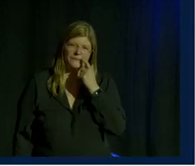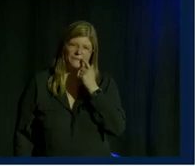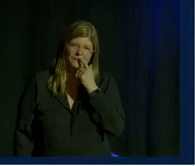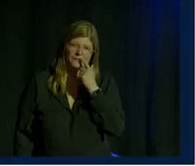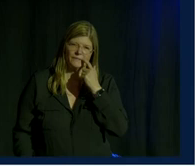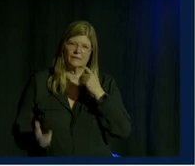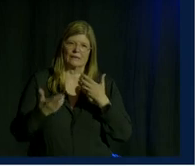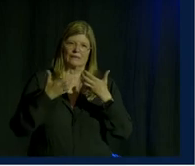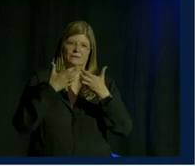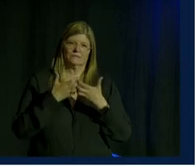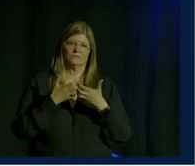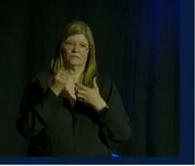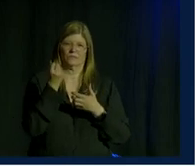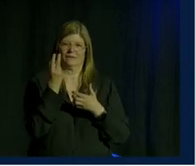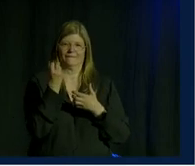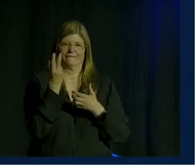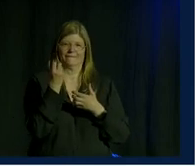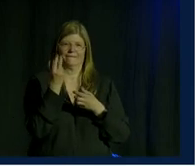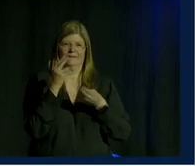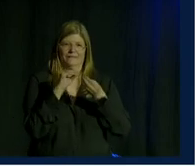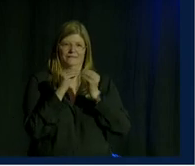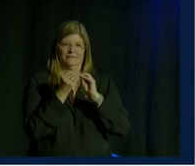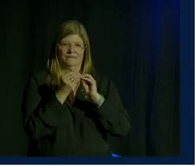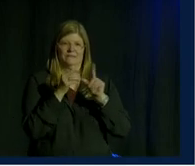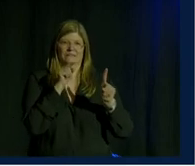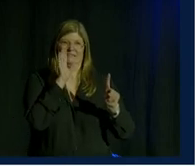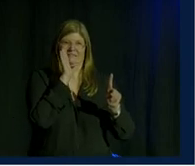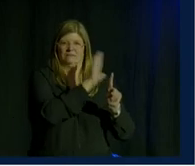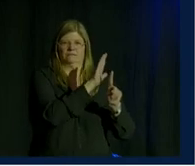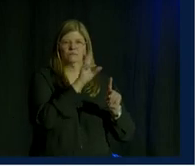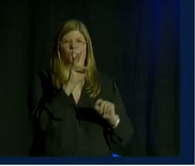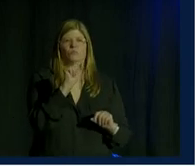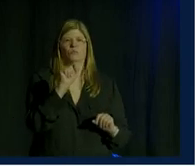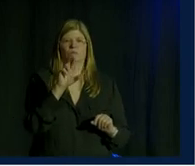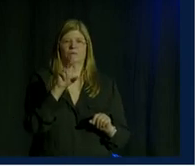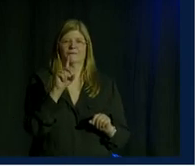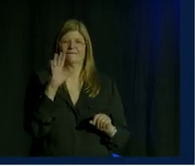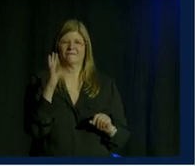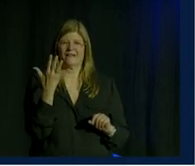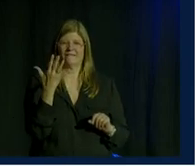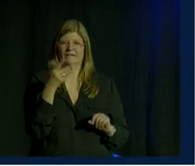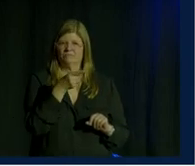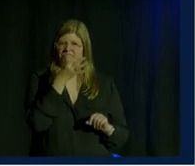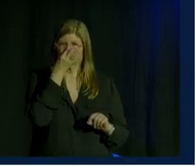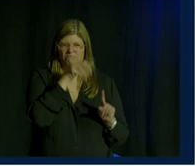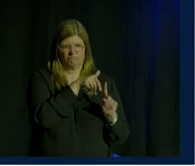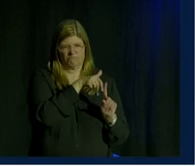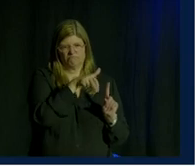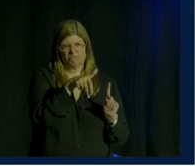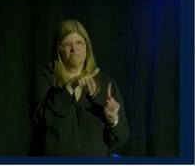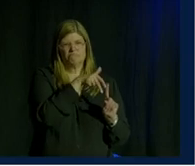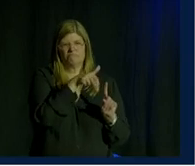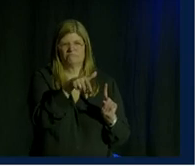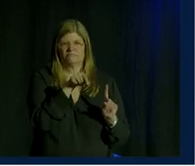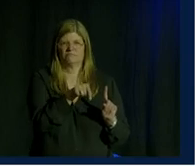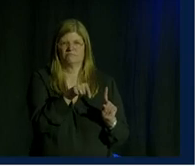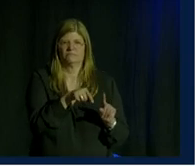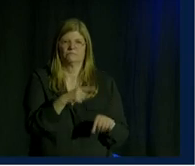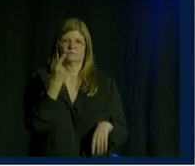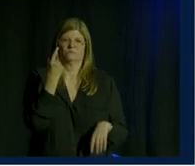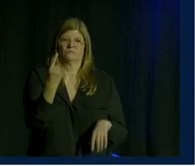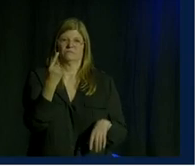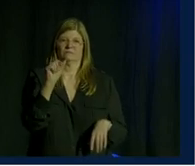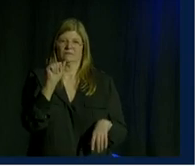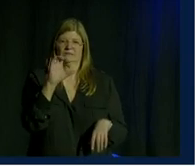in Ward 5, a short walk south of the Rhode Island Brentwood Metro Station. The site is just under 1 acre, and this